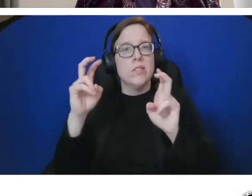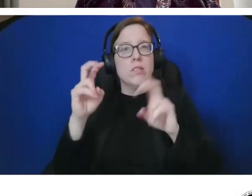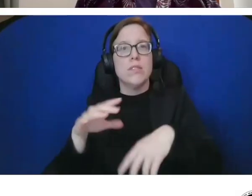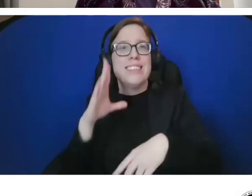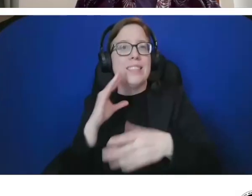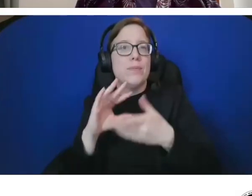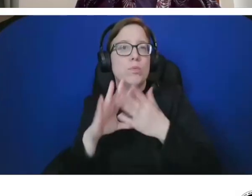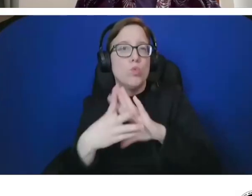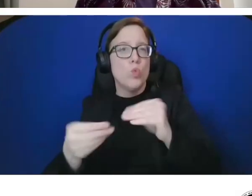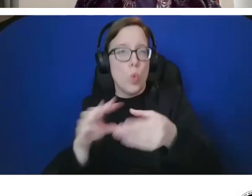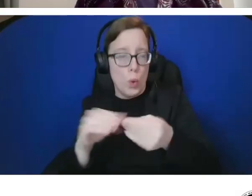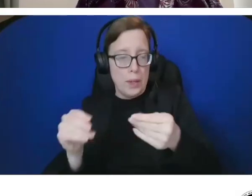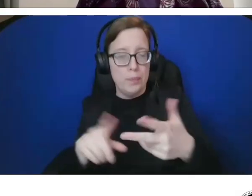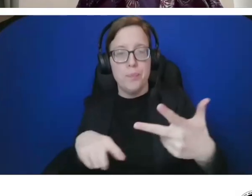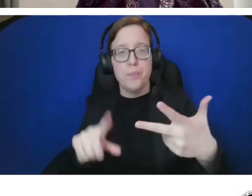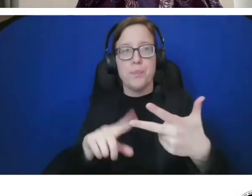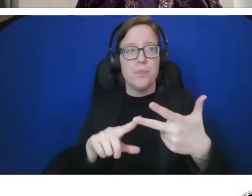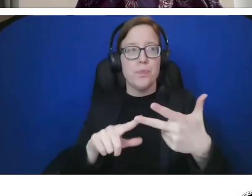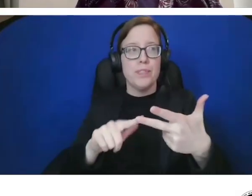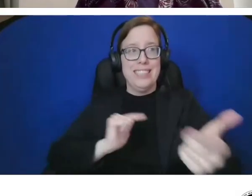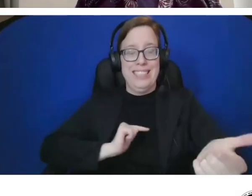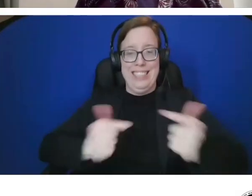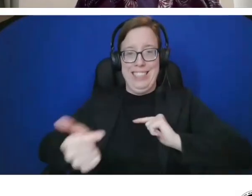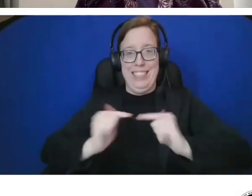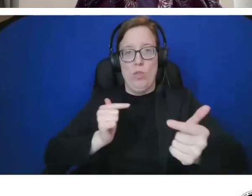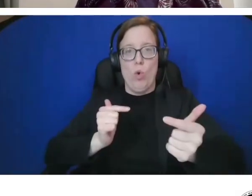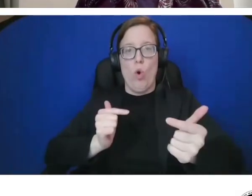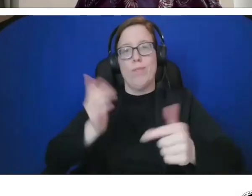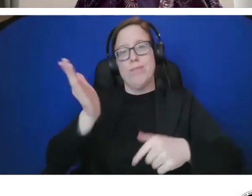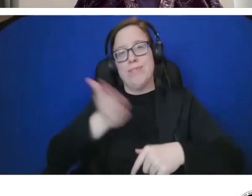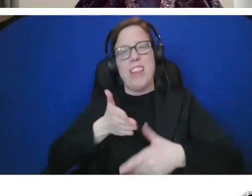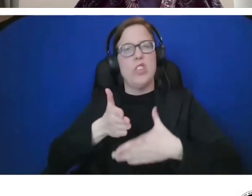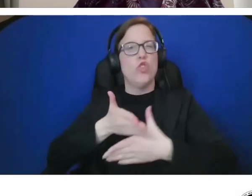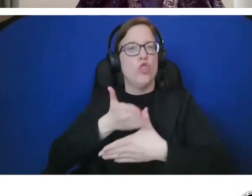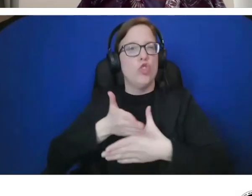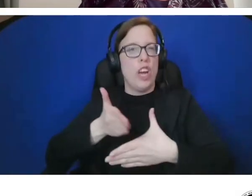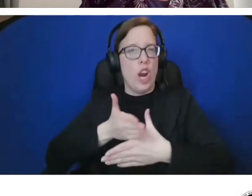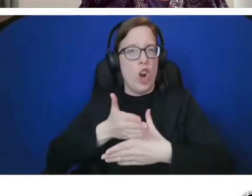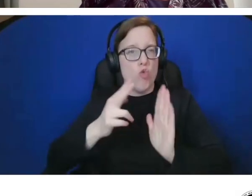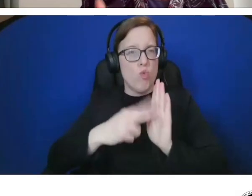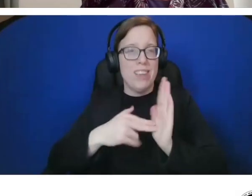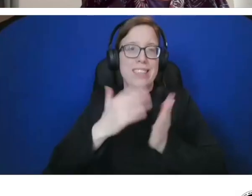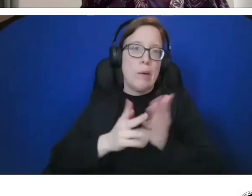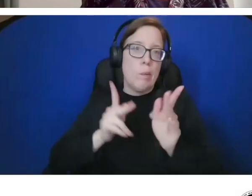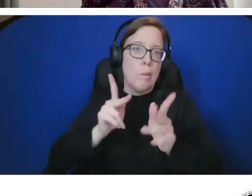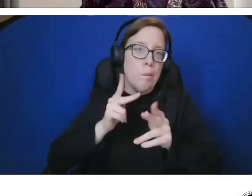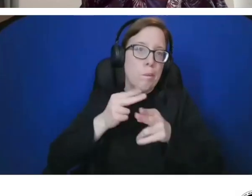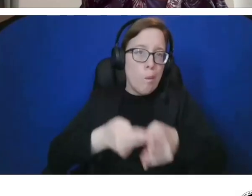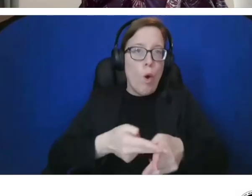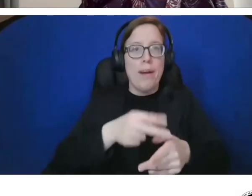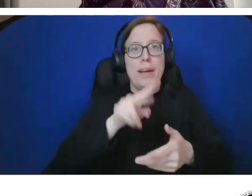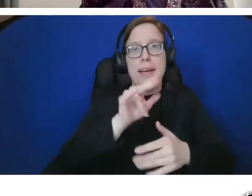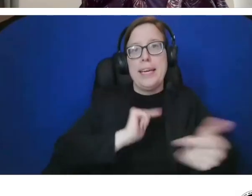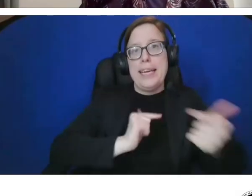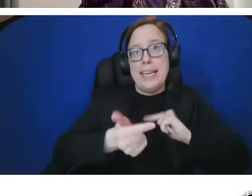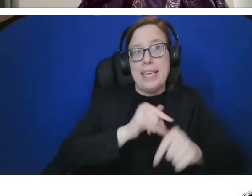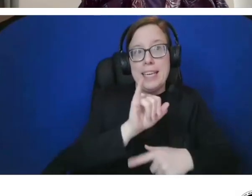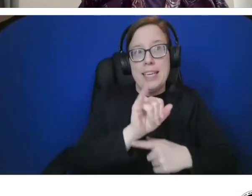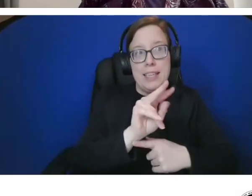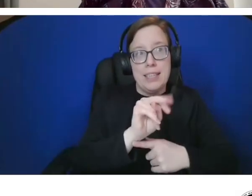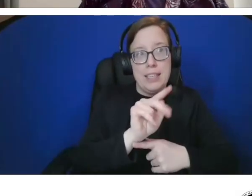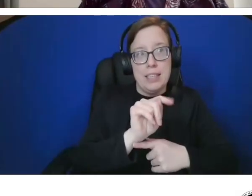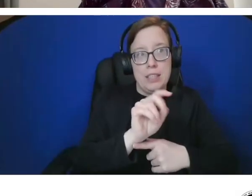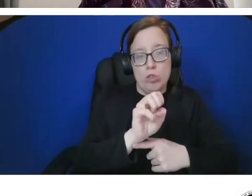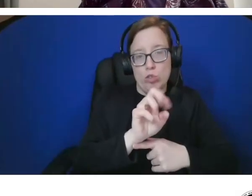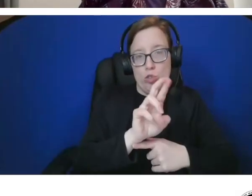as experience stories, and interactive or shared reading. So some people call it interactive reading,